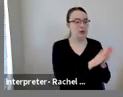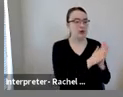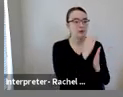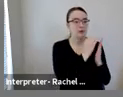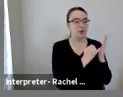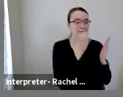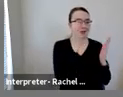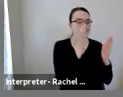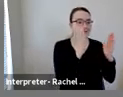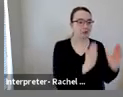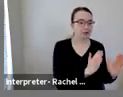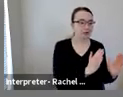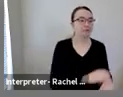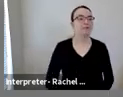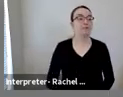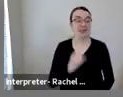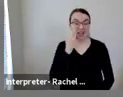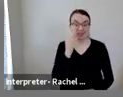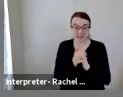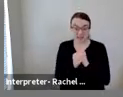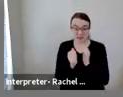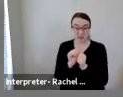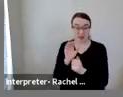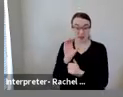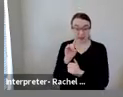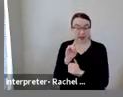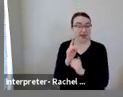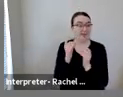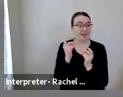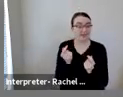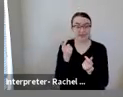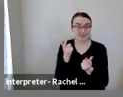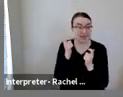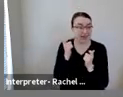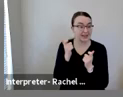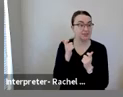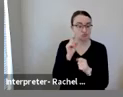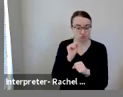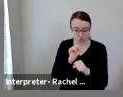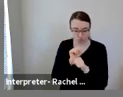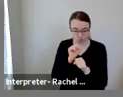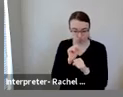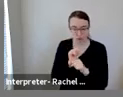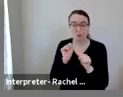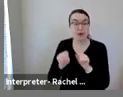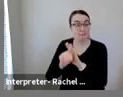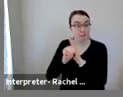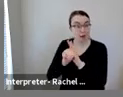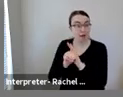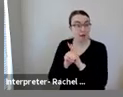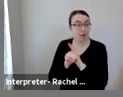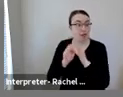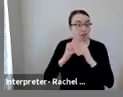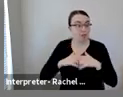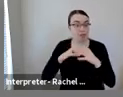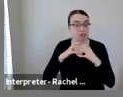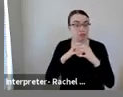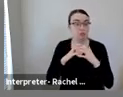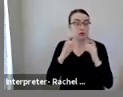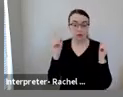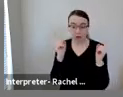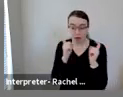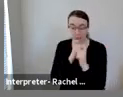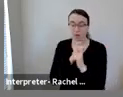you're good at CAD and you are fast and you can model things in a very complex